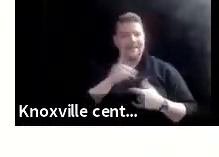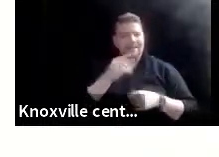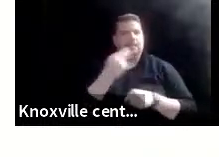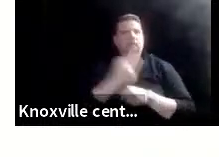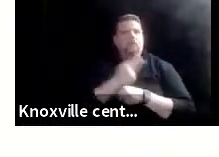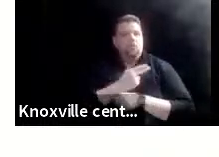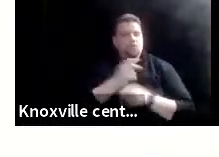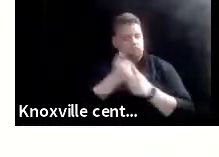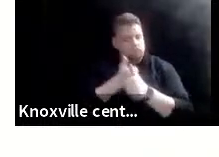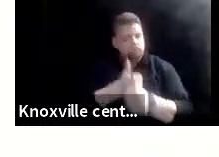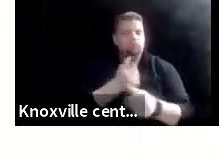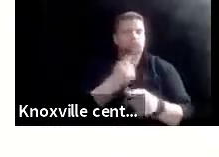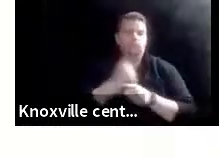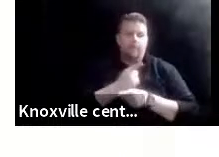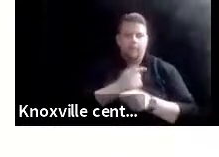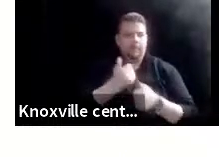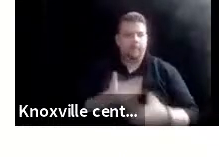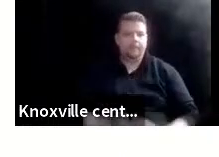it.